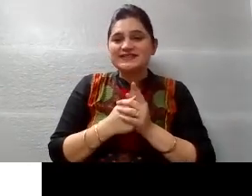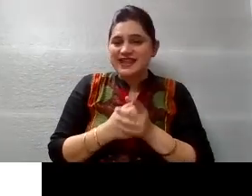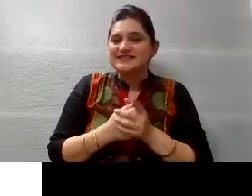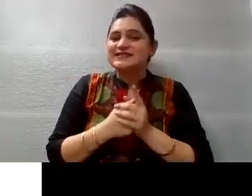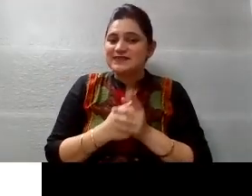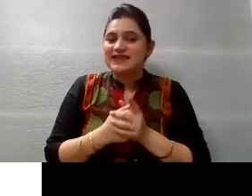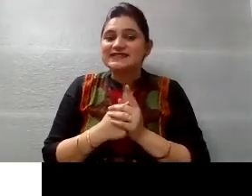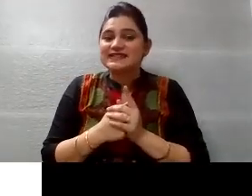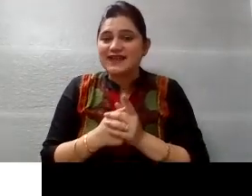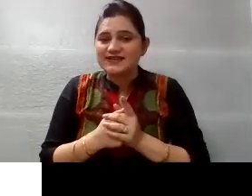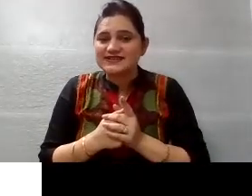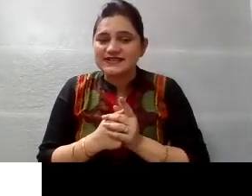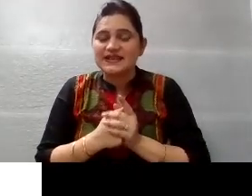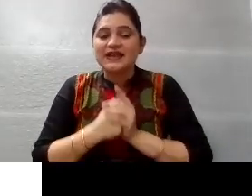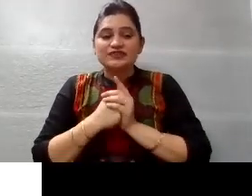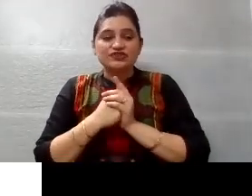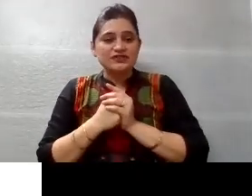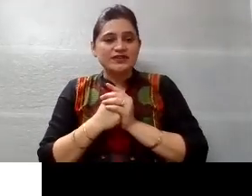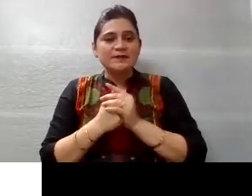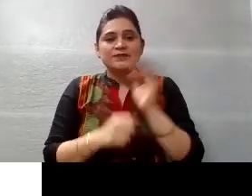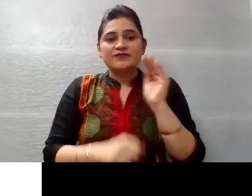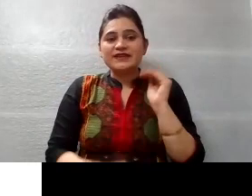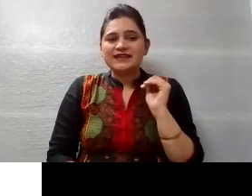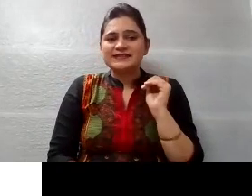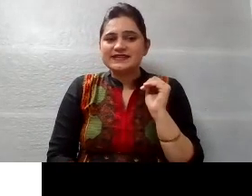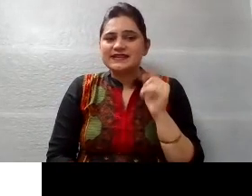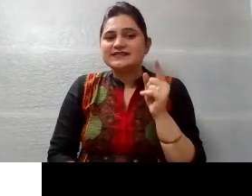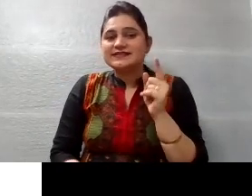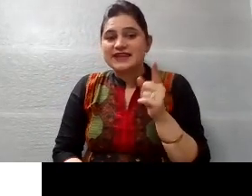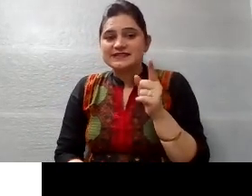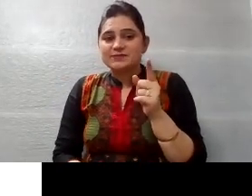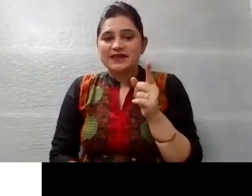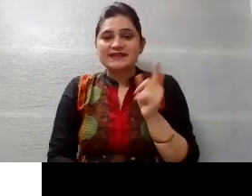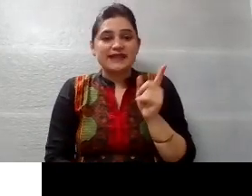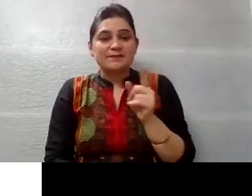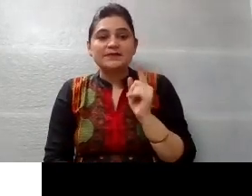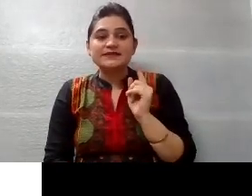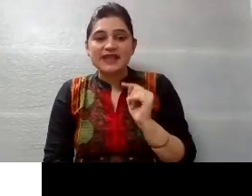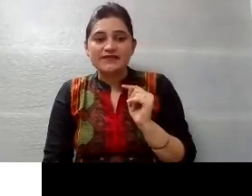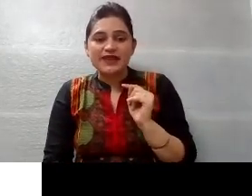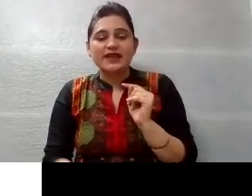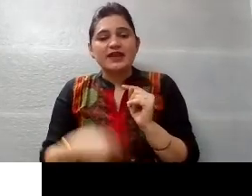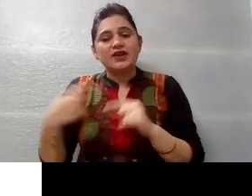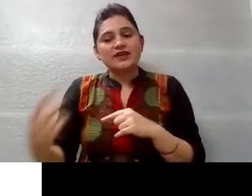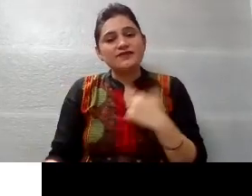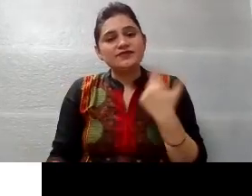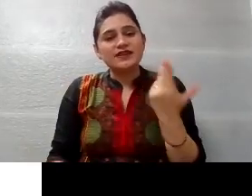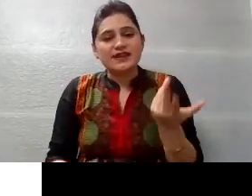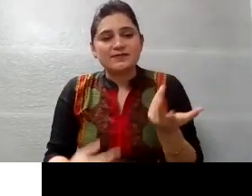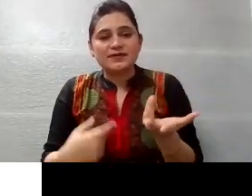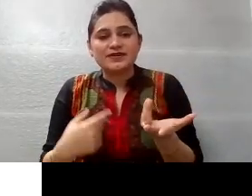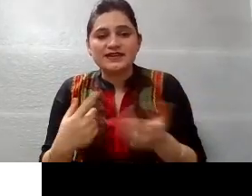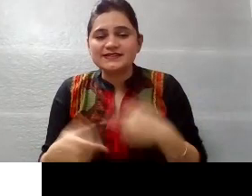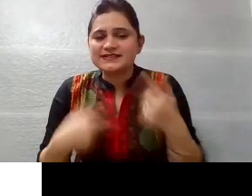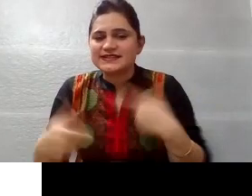seven tens makes 70. So children, we can see in the tens place number seven. Now if